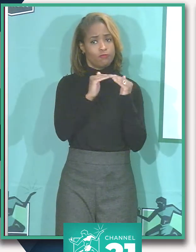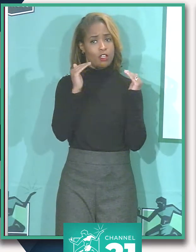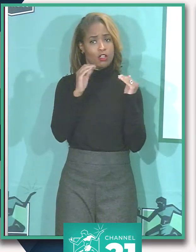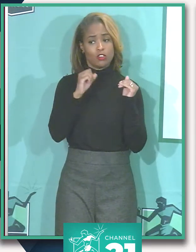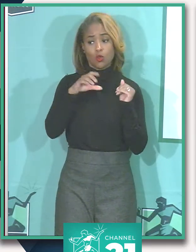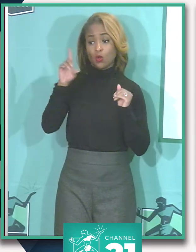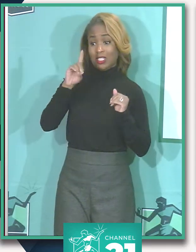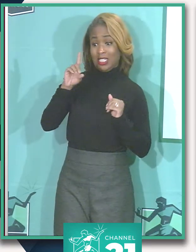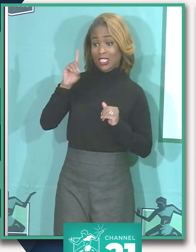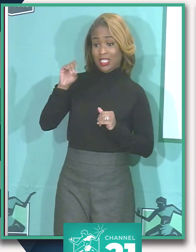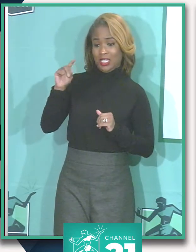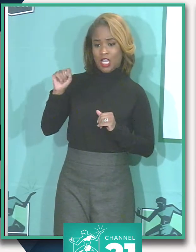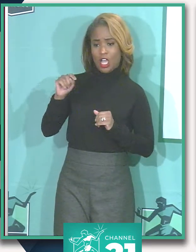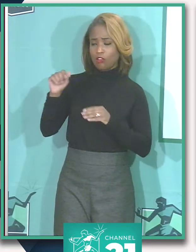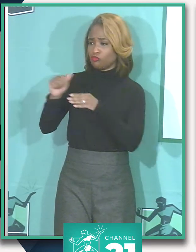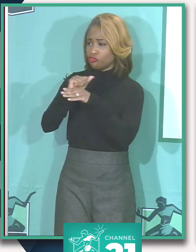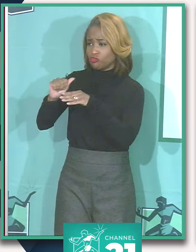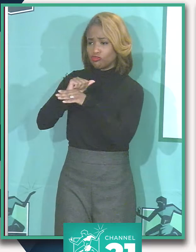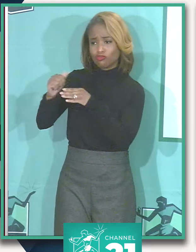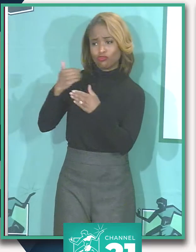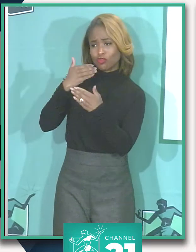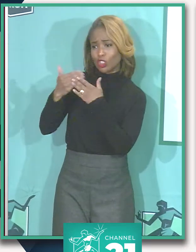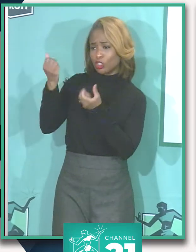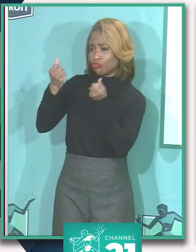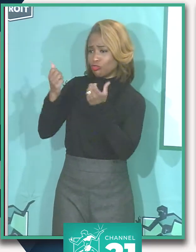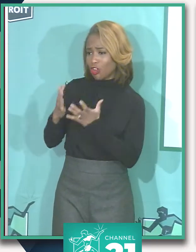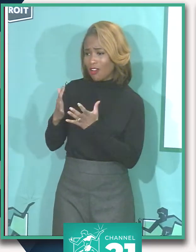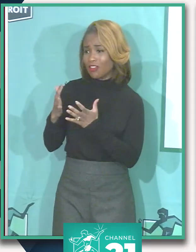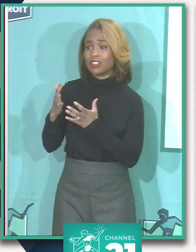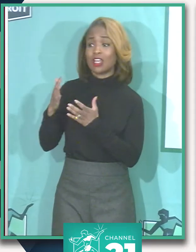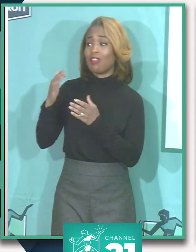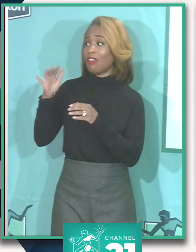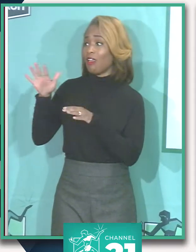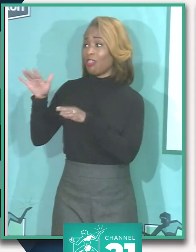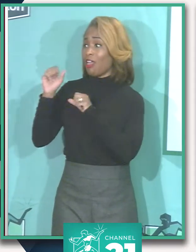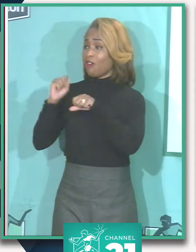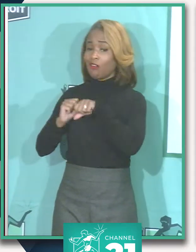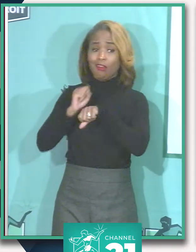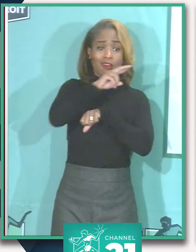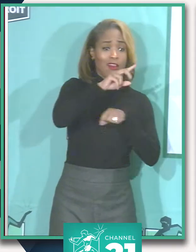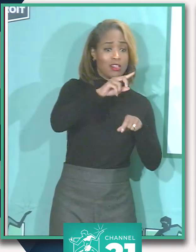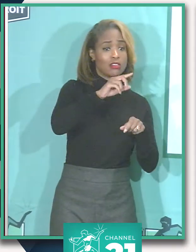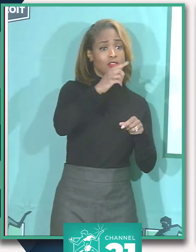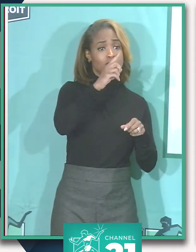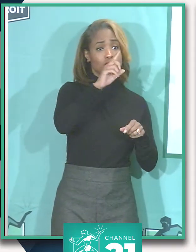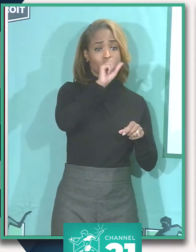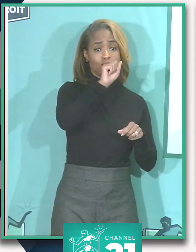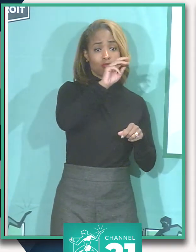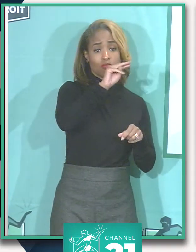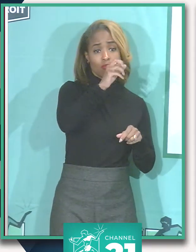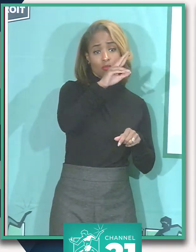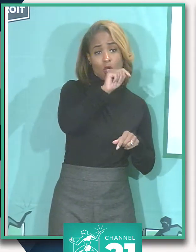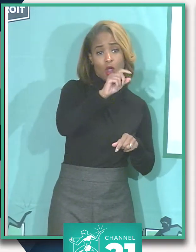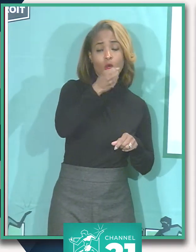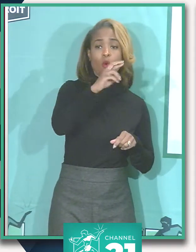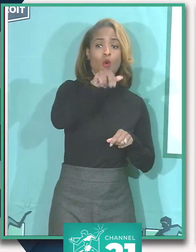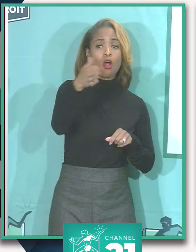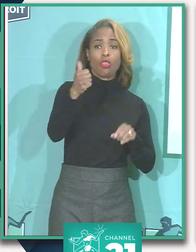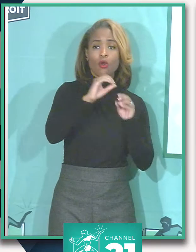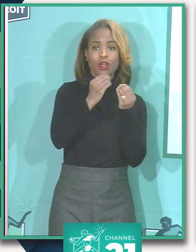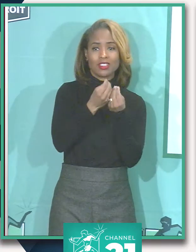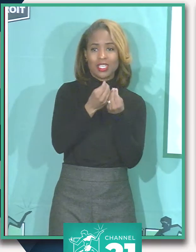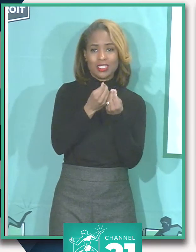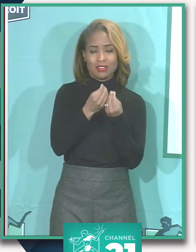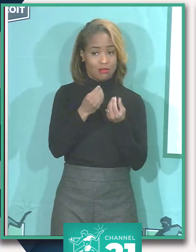has trained really good drivers who have left us to go to SMART or to other organizations because of the pay. That wasn't a good